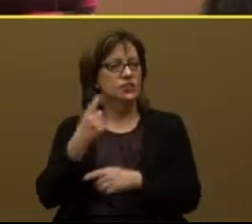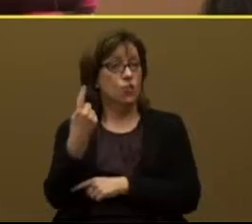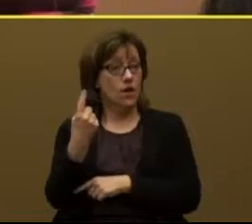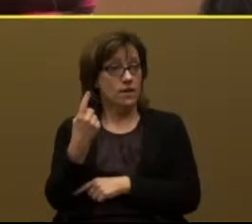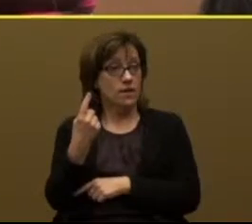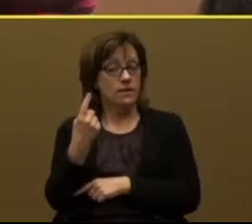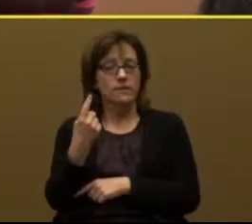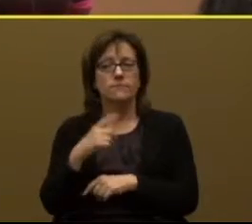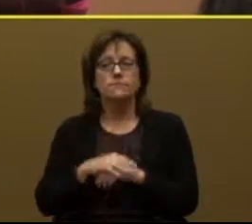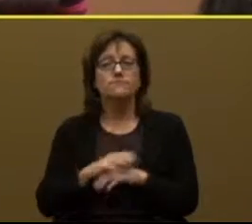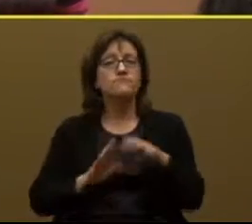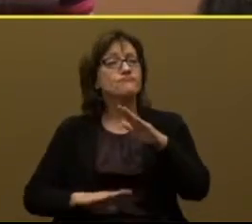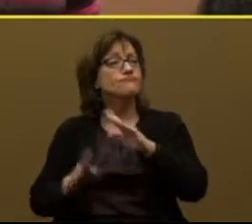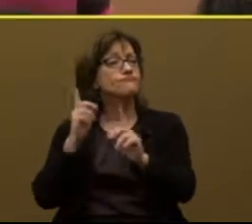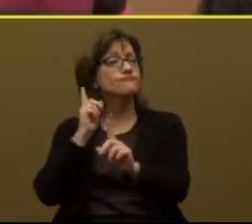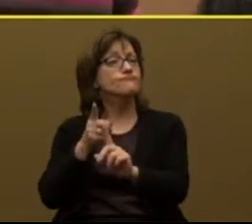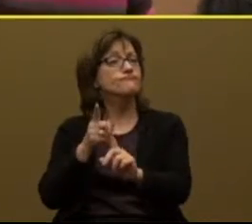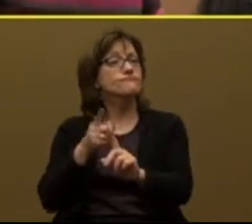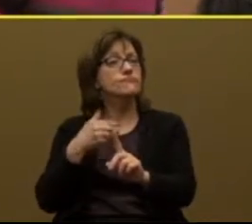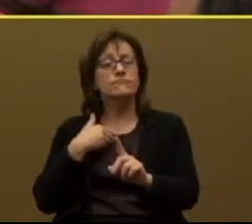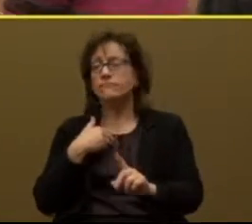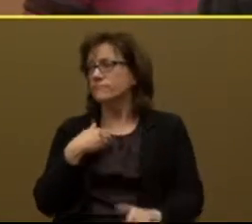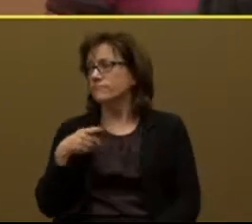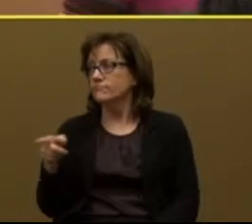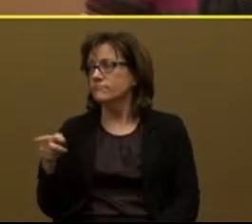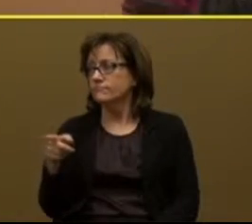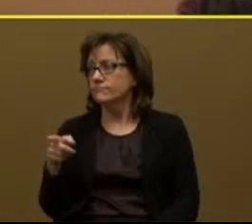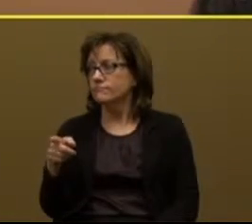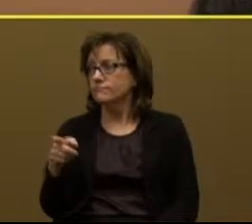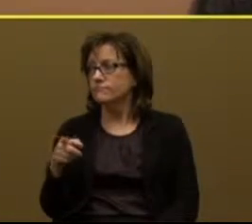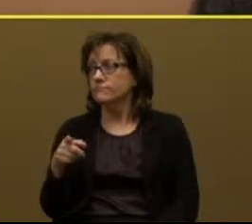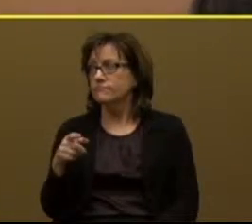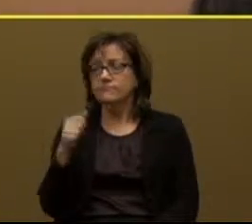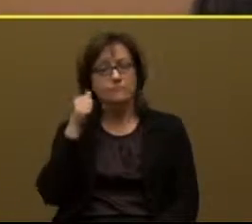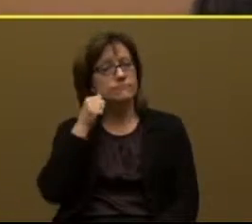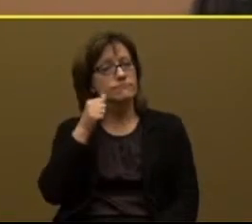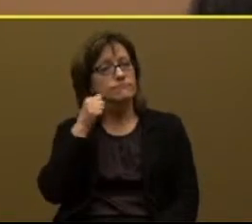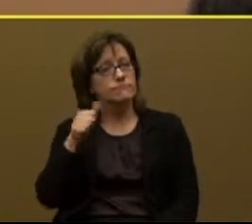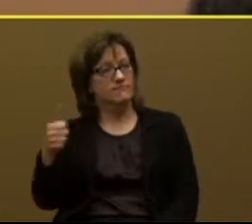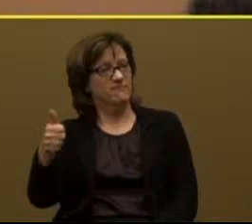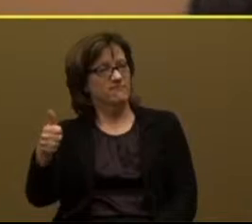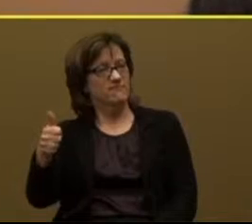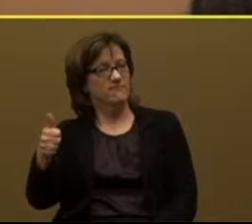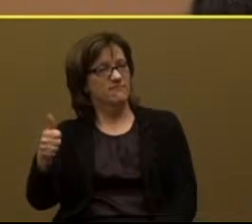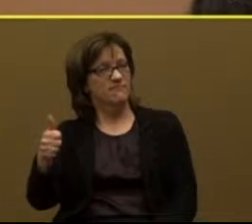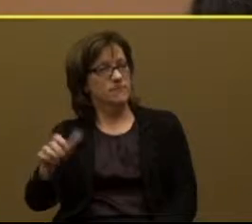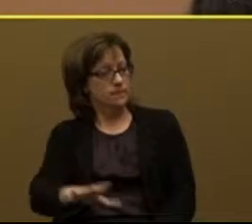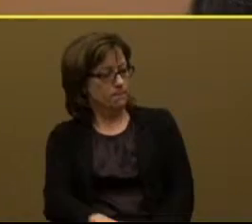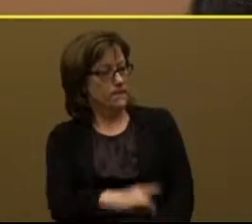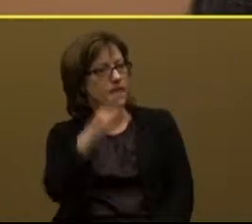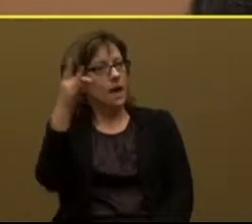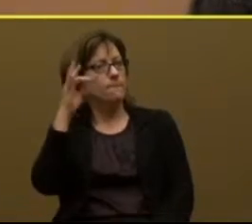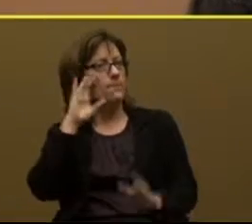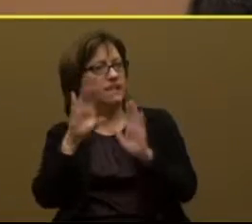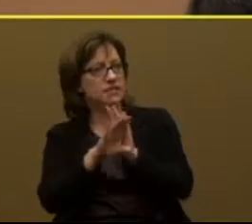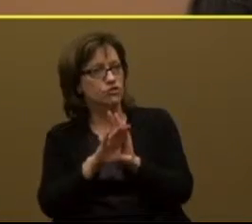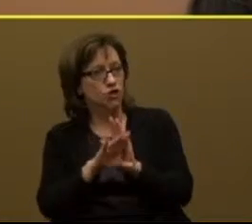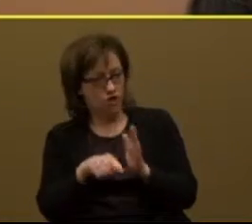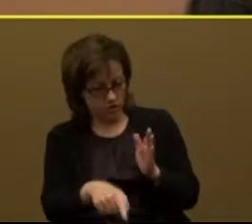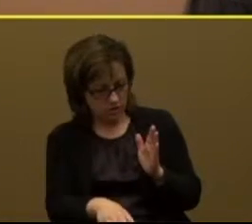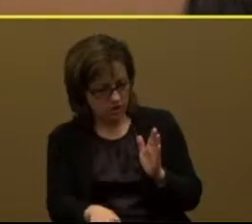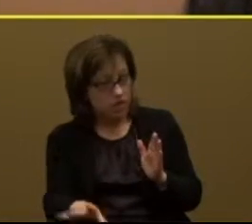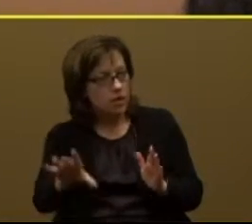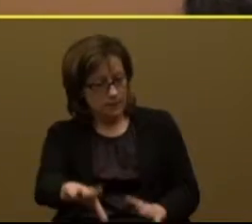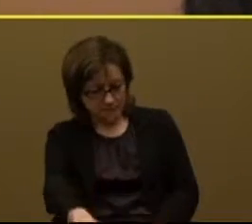basic goal of this is to have Kristi independently pick up the picture icon